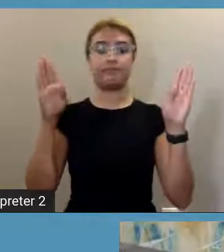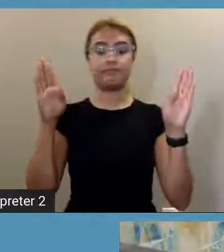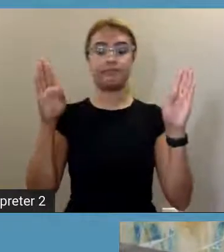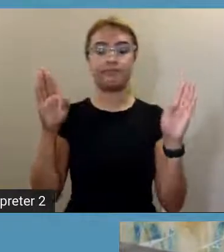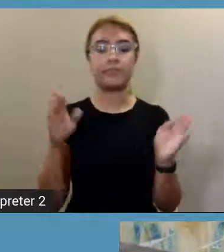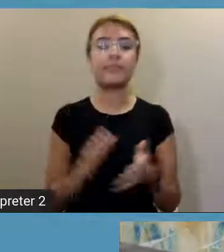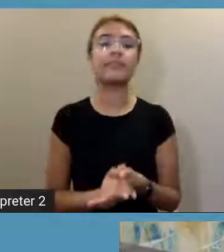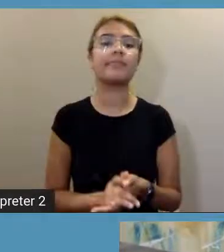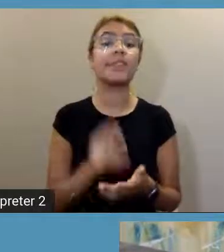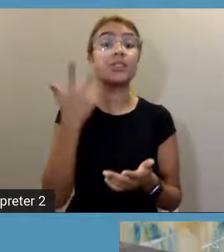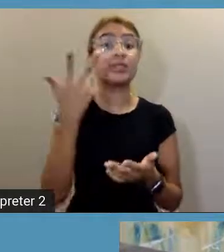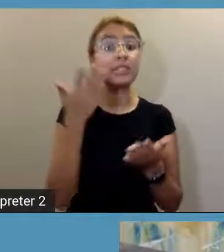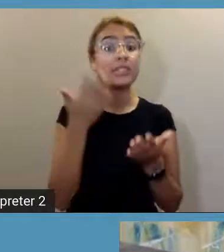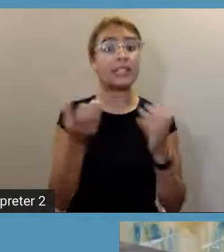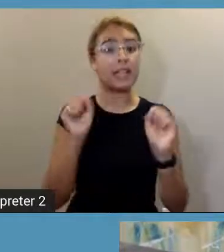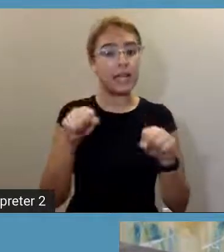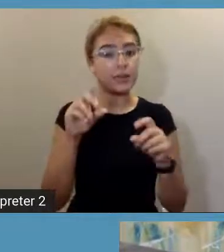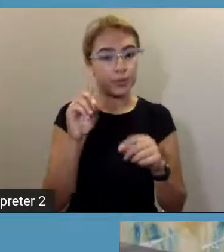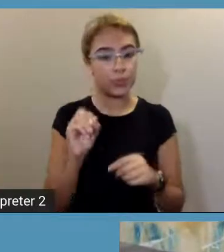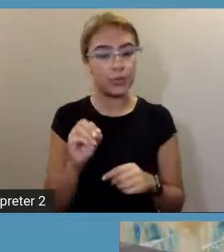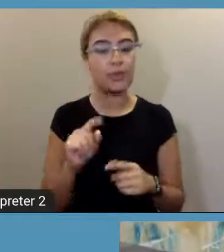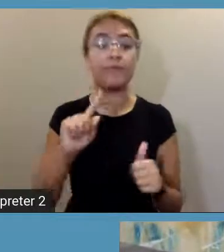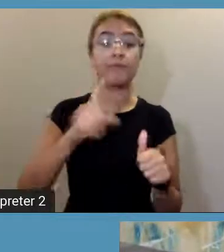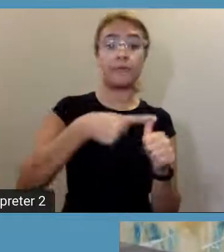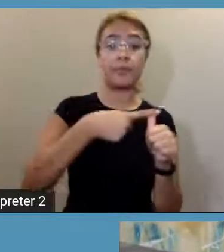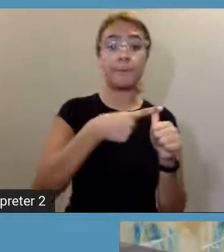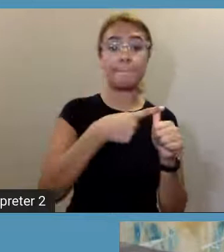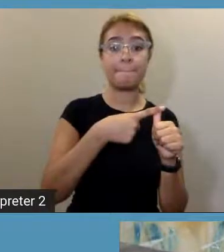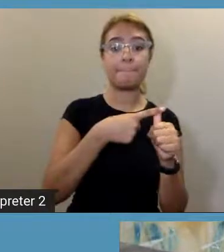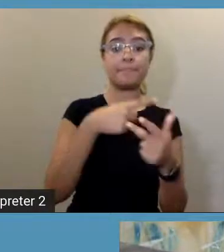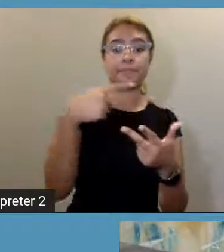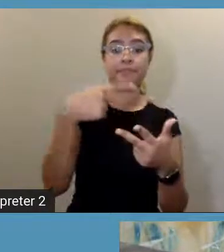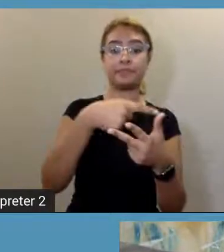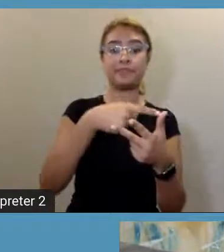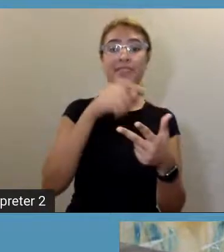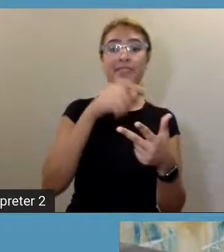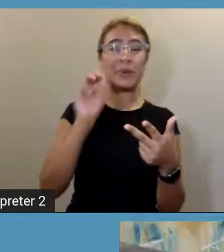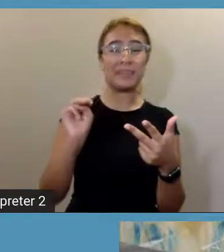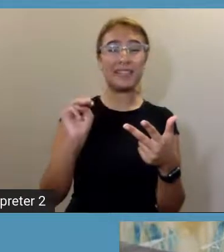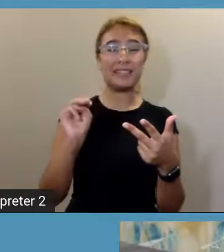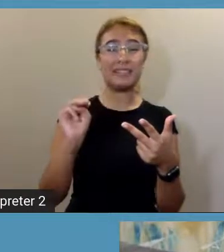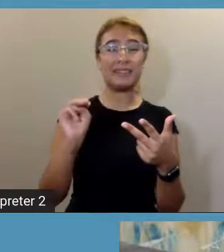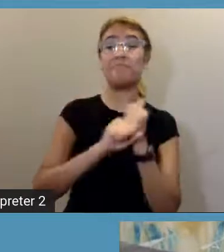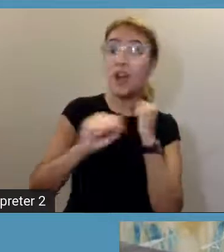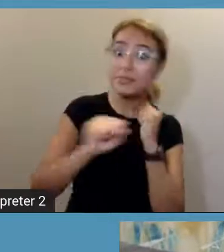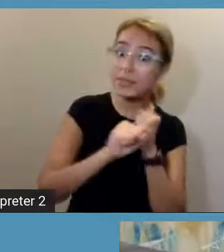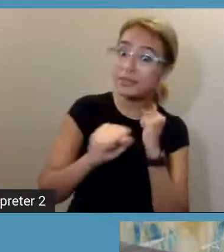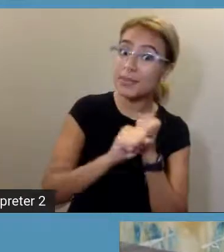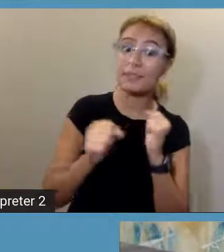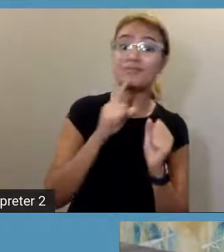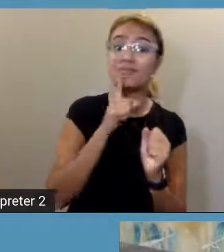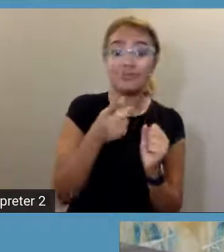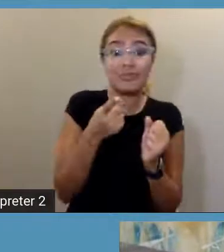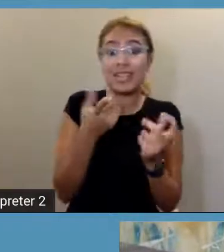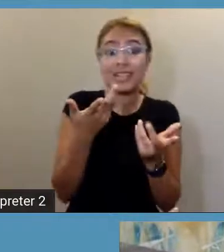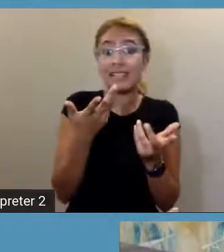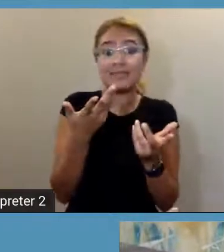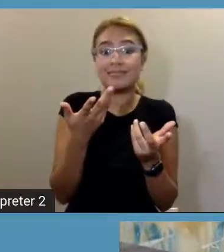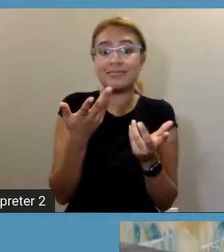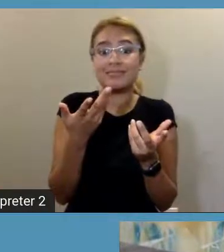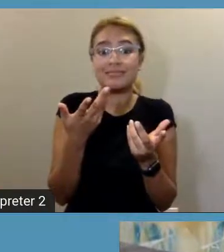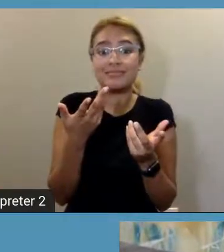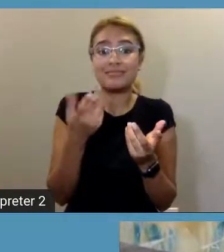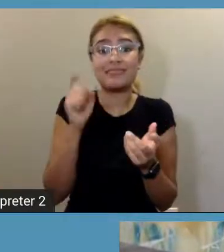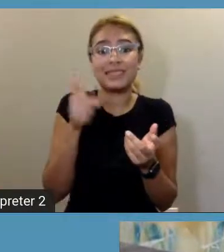3 things you can do. First of all, social media, market it, because that's one thing the museums don't do. Or